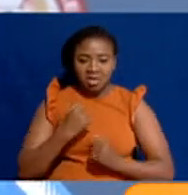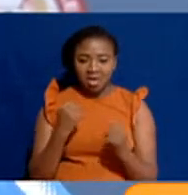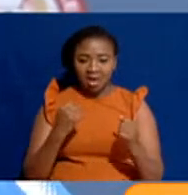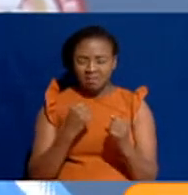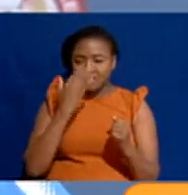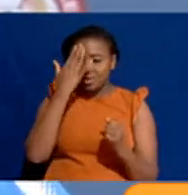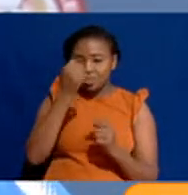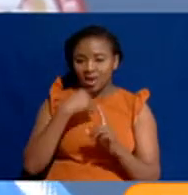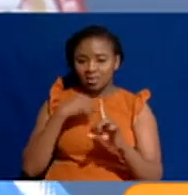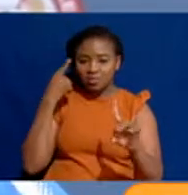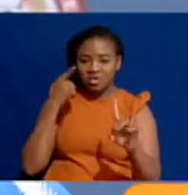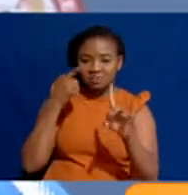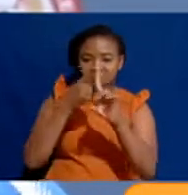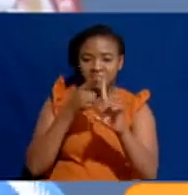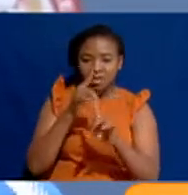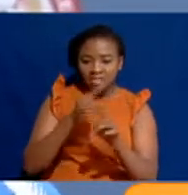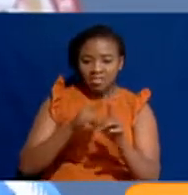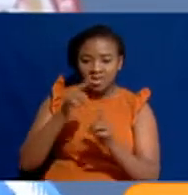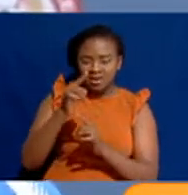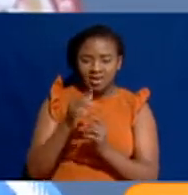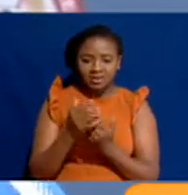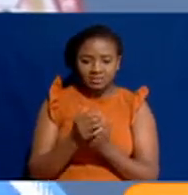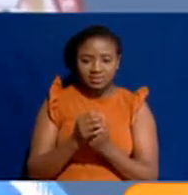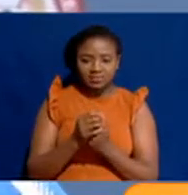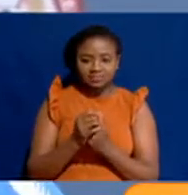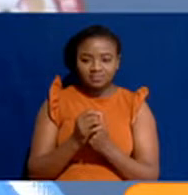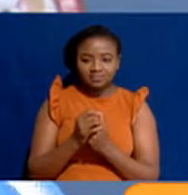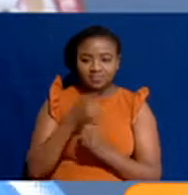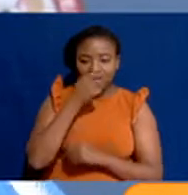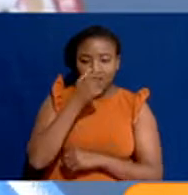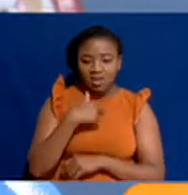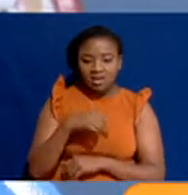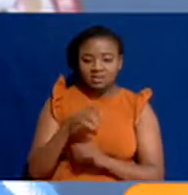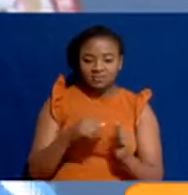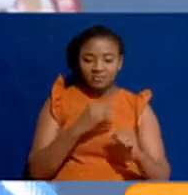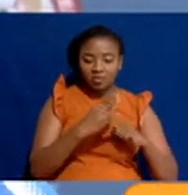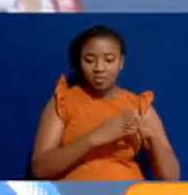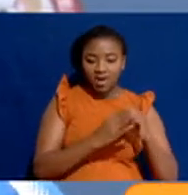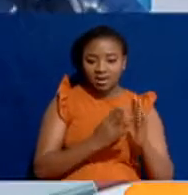we have targeted the right age, that is from 9 to